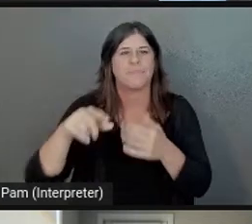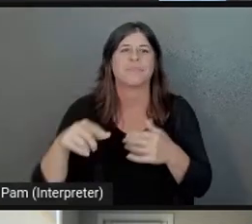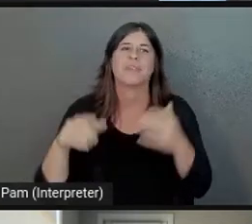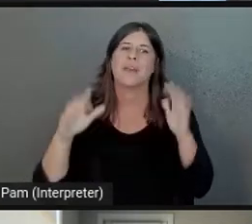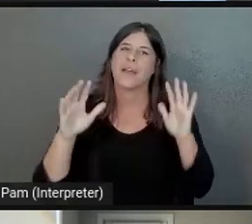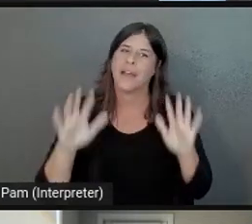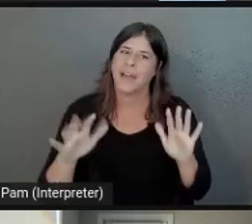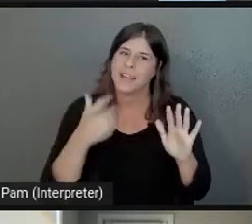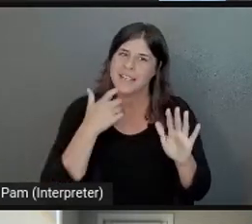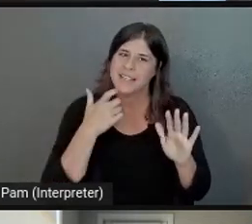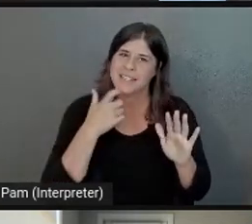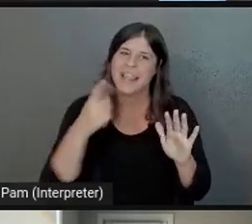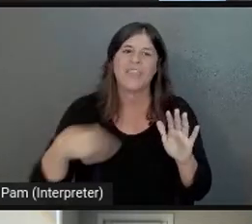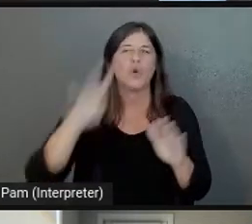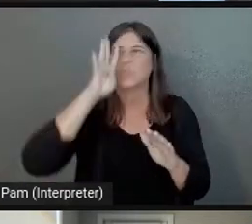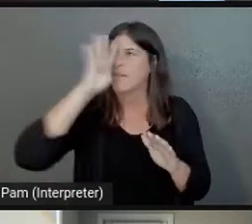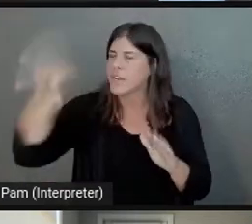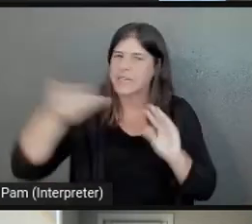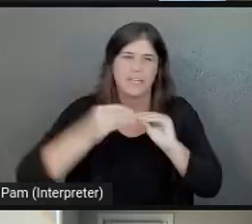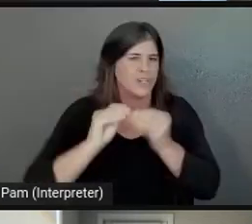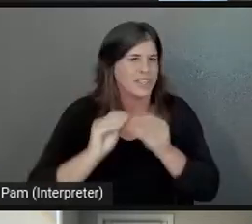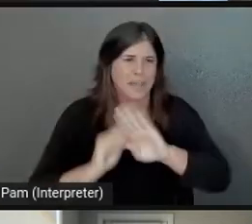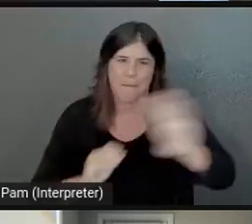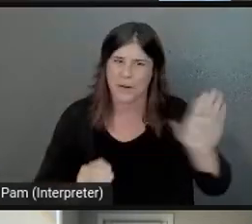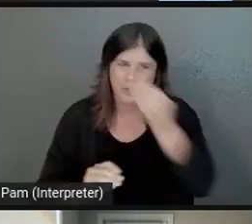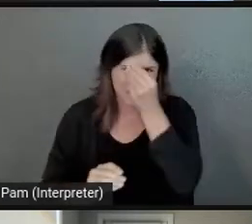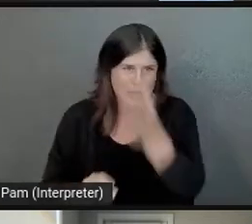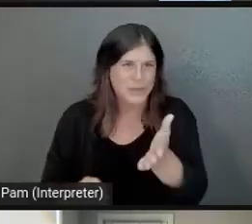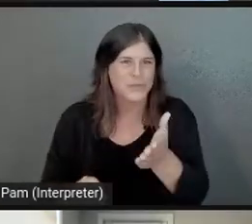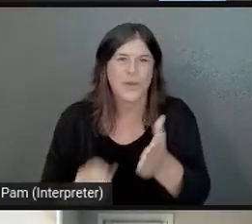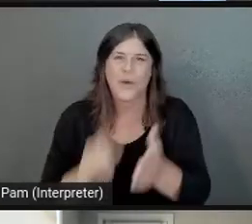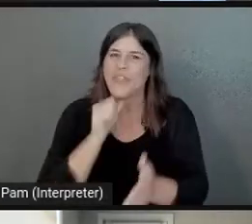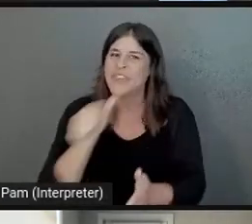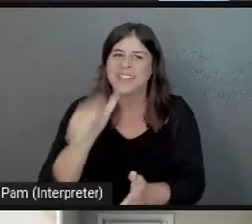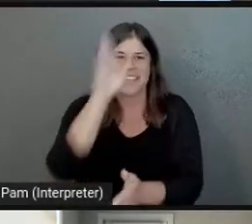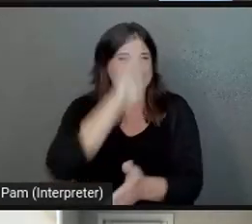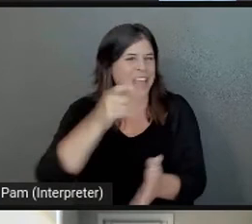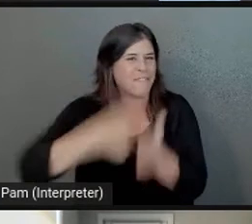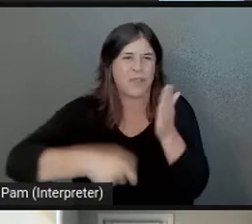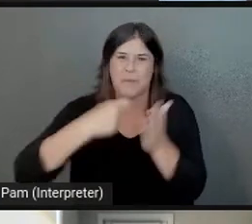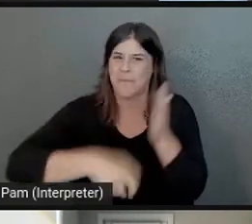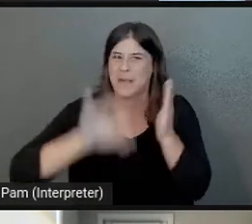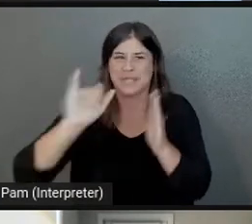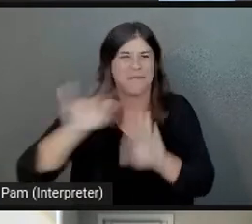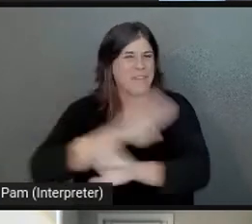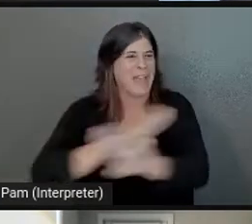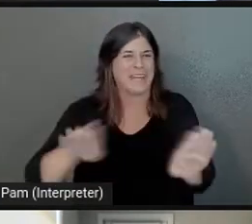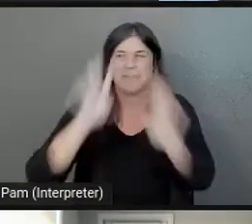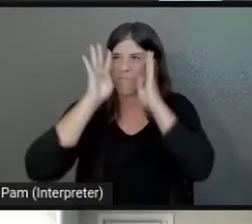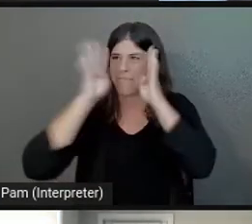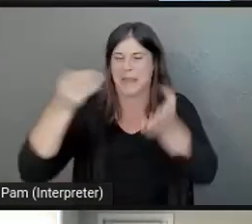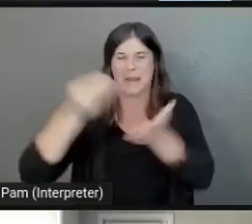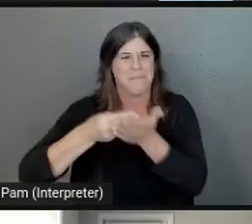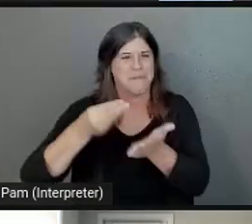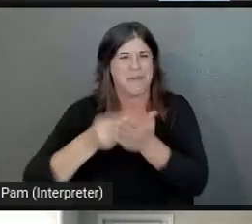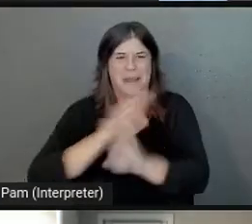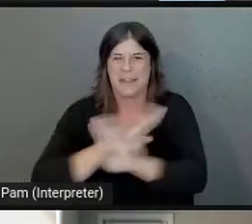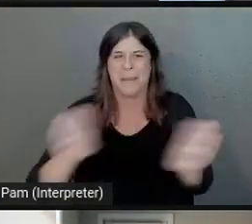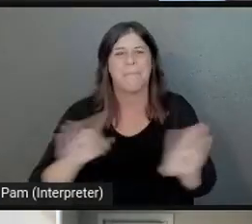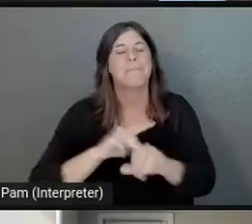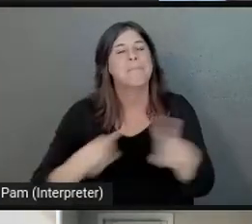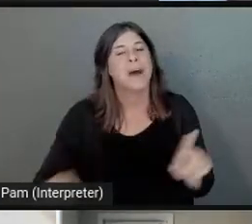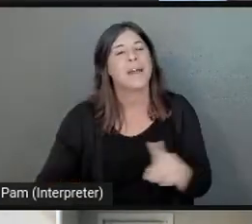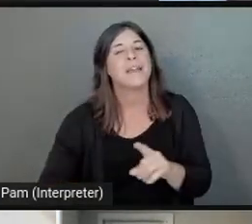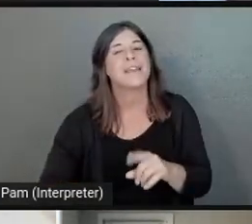that these are fictitious numbers that we just put here. This is never the price of the solution. It's just something fictitious. But at